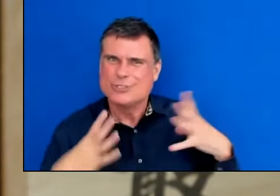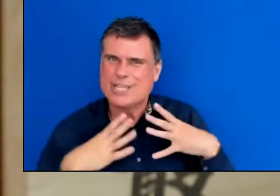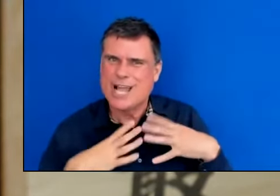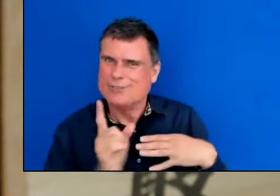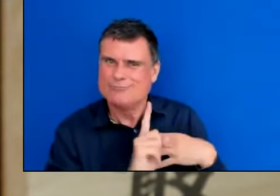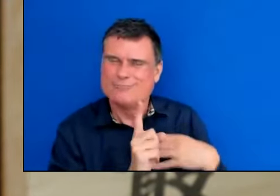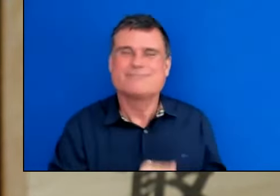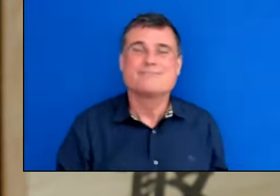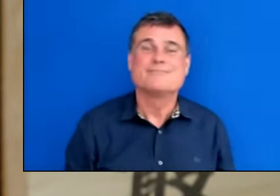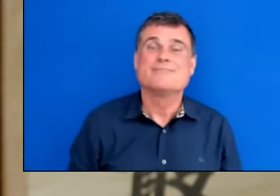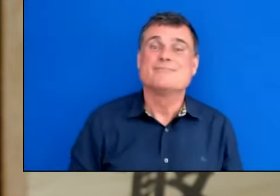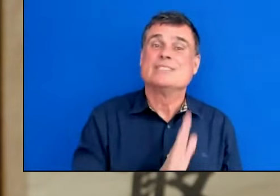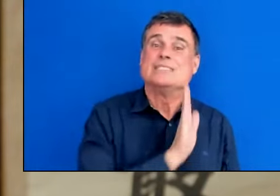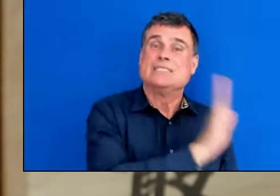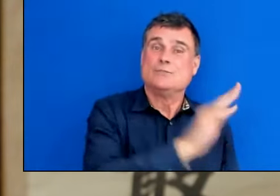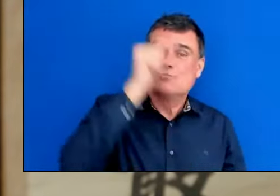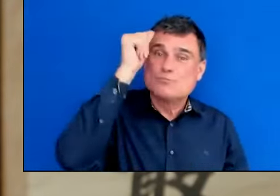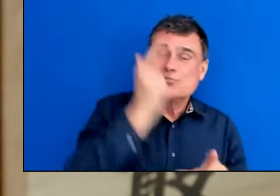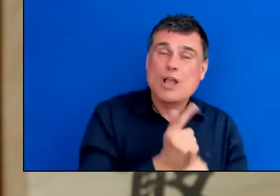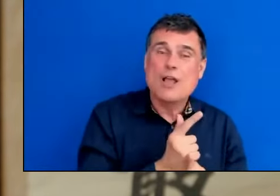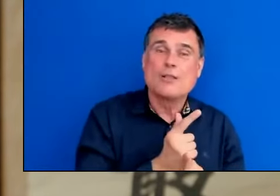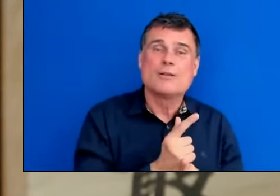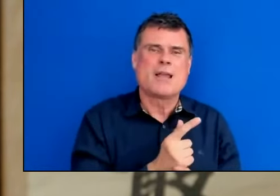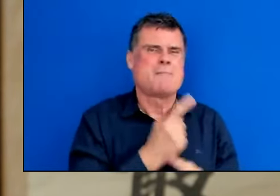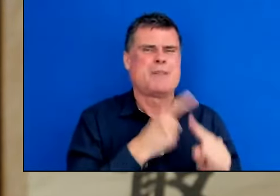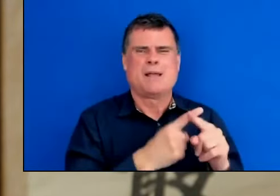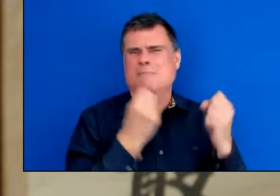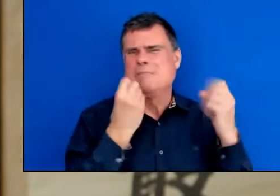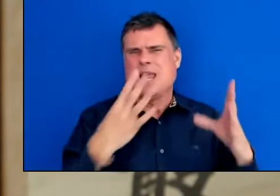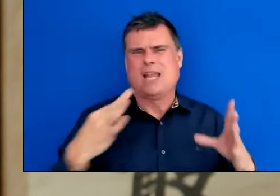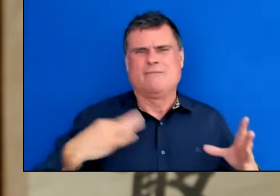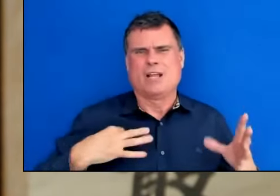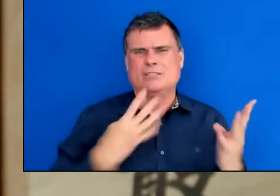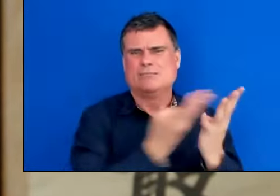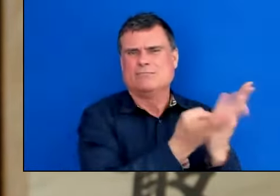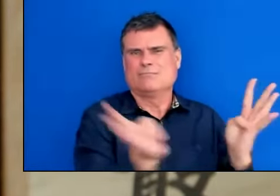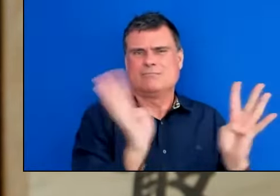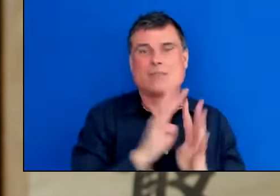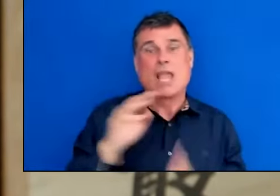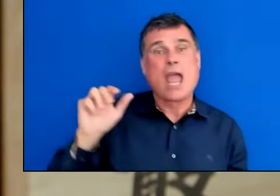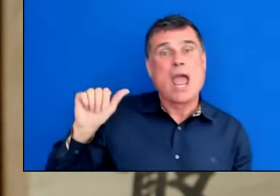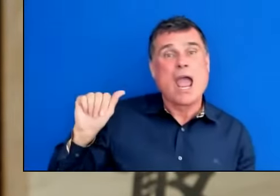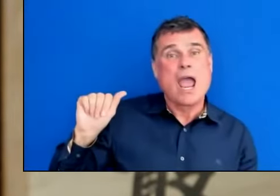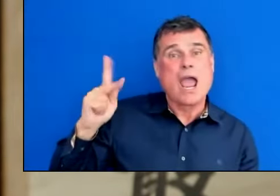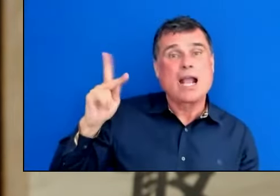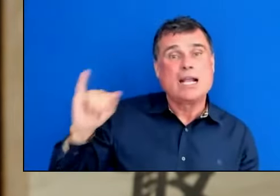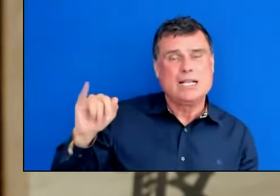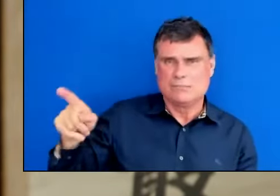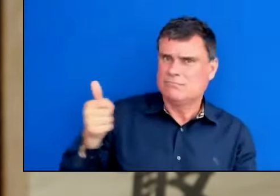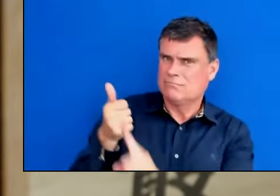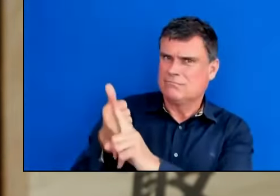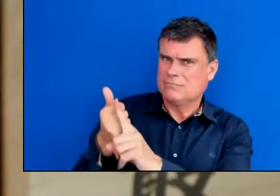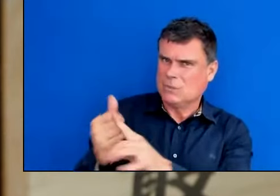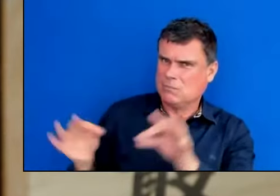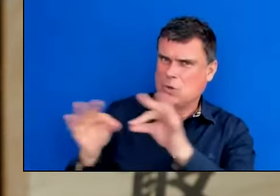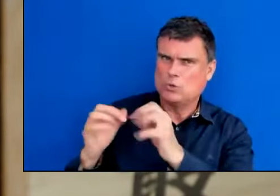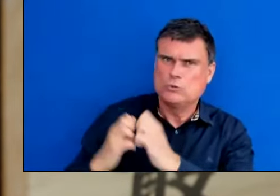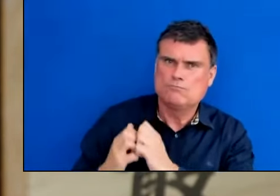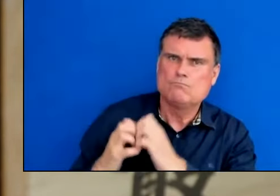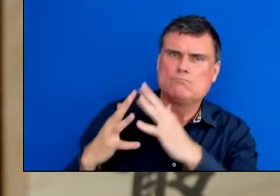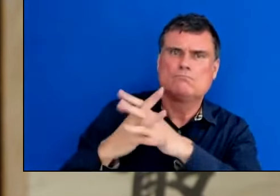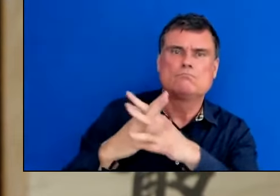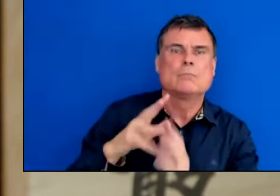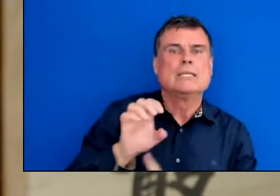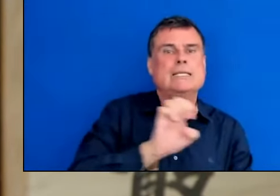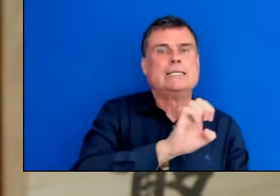Along with his brother Louis and Bruce Tisaka, as well as many other volunteers, Aki was instrumental in construction of the